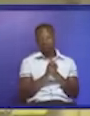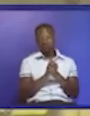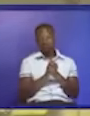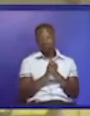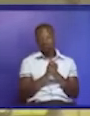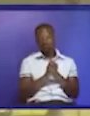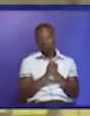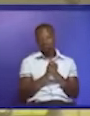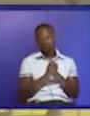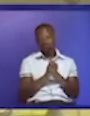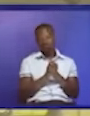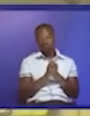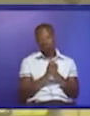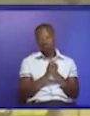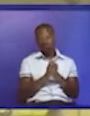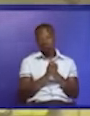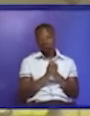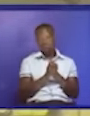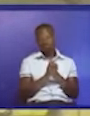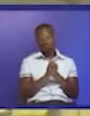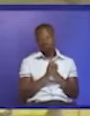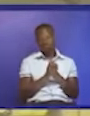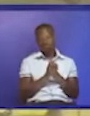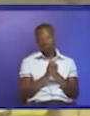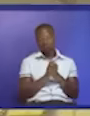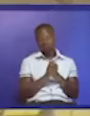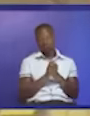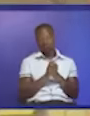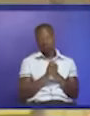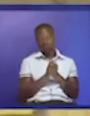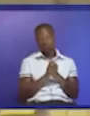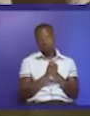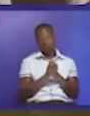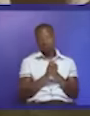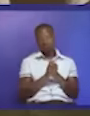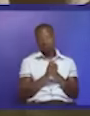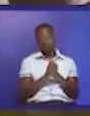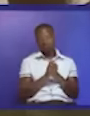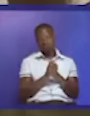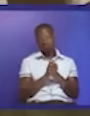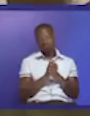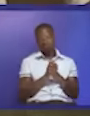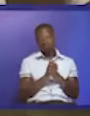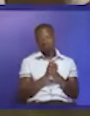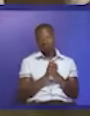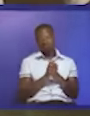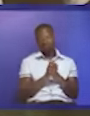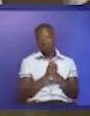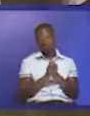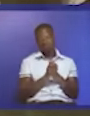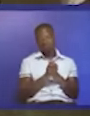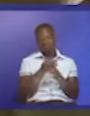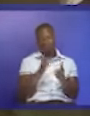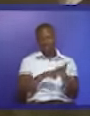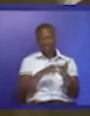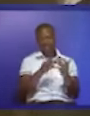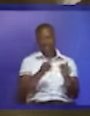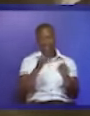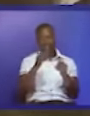decree of the watchers. Please write it down, and we trust God for grace.